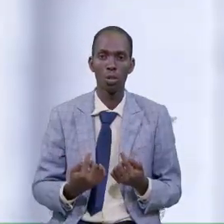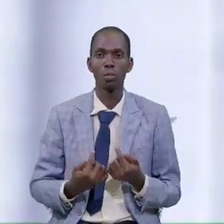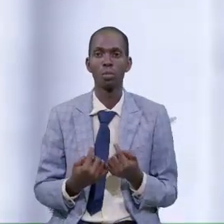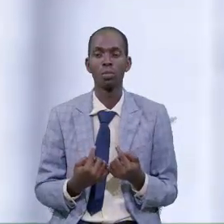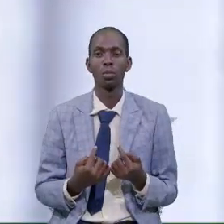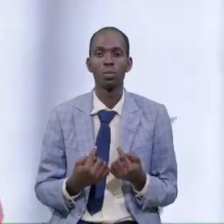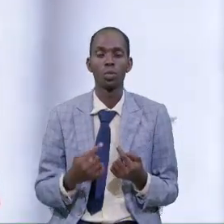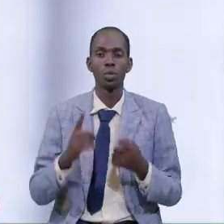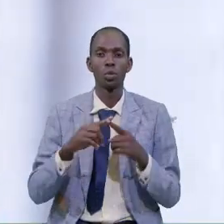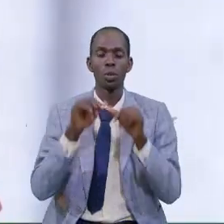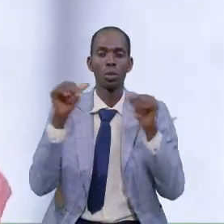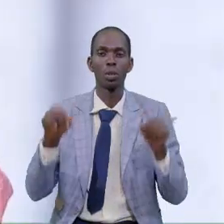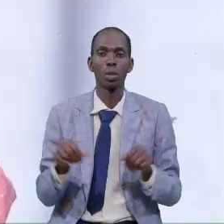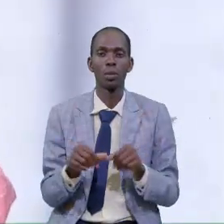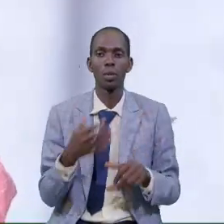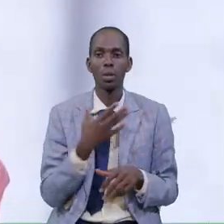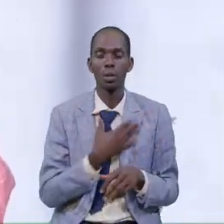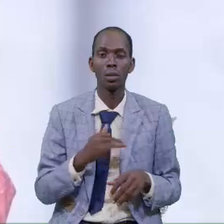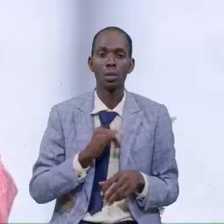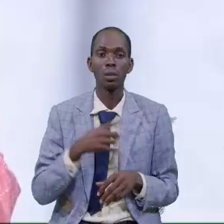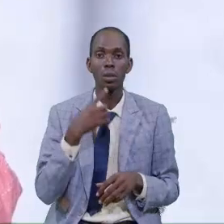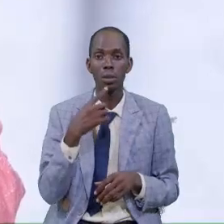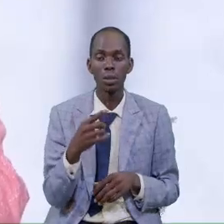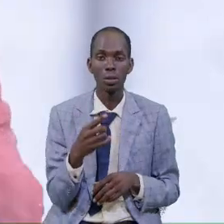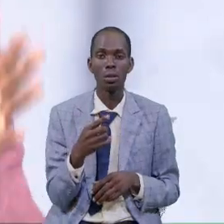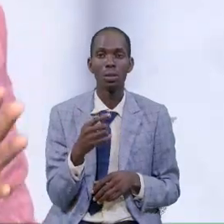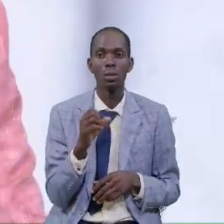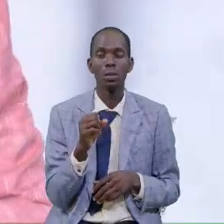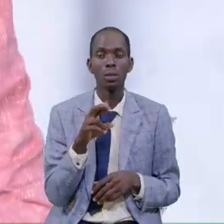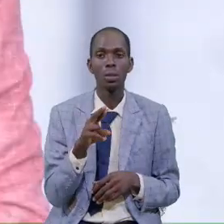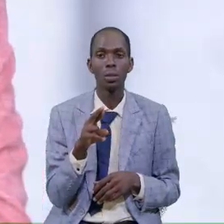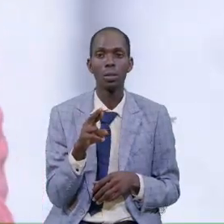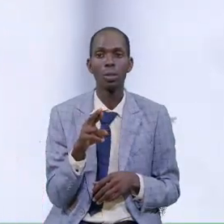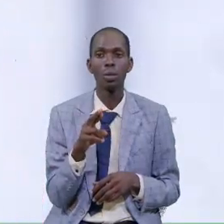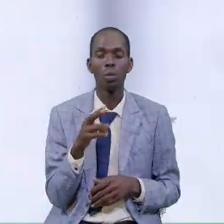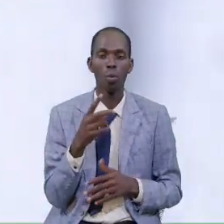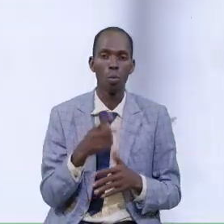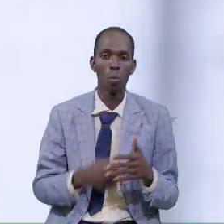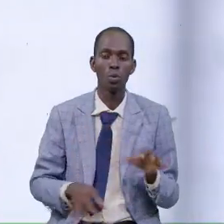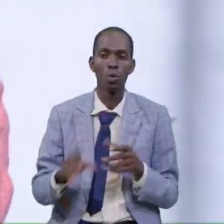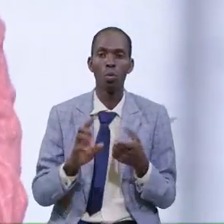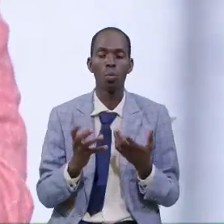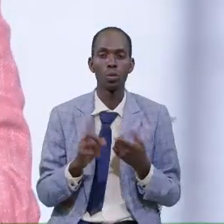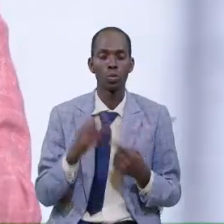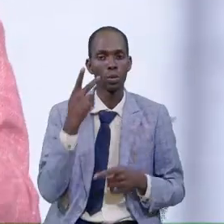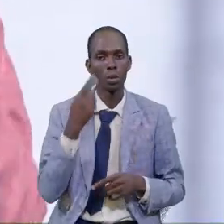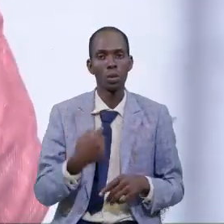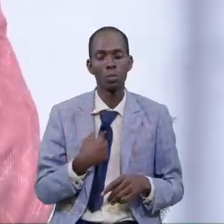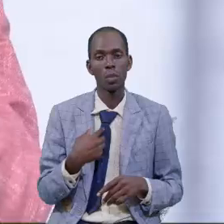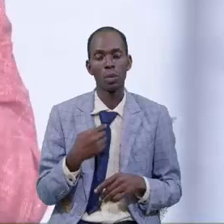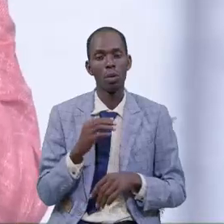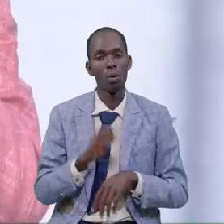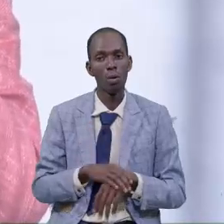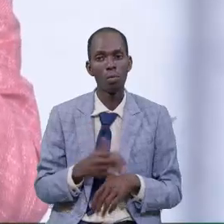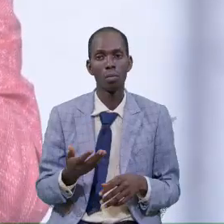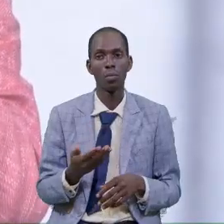and I said, sir, what do you want to see me on? He said, I want